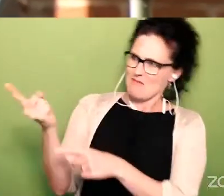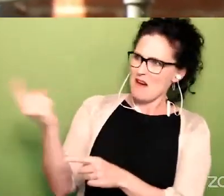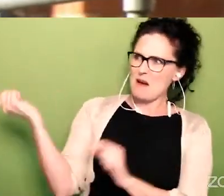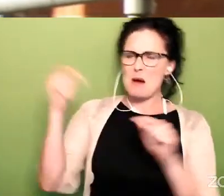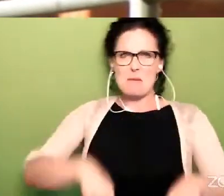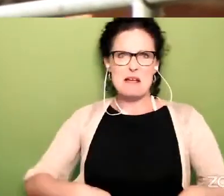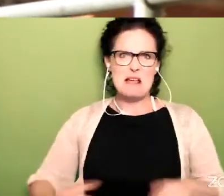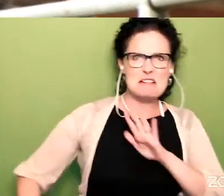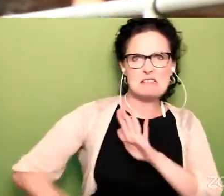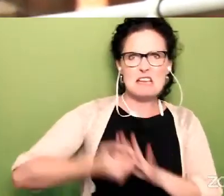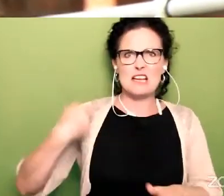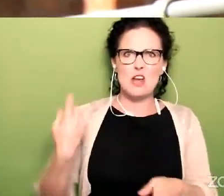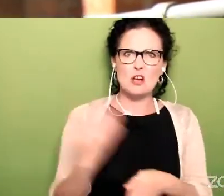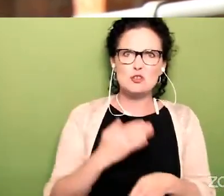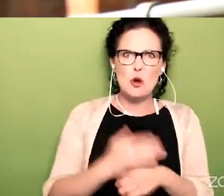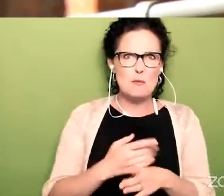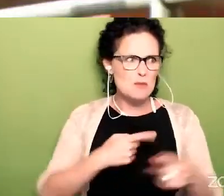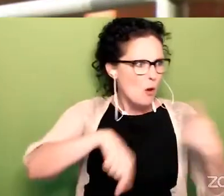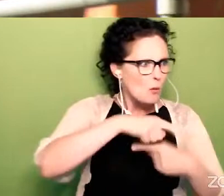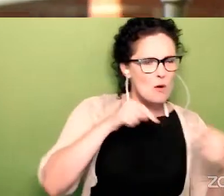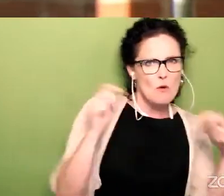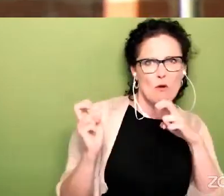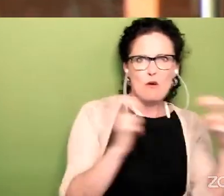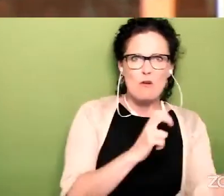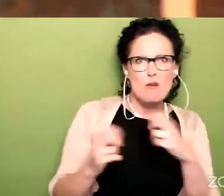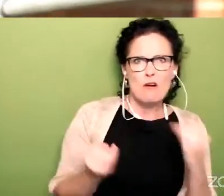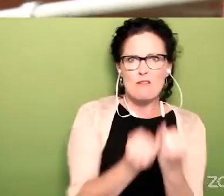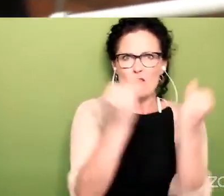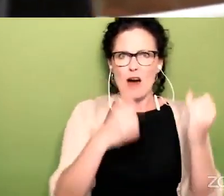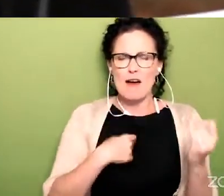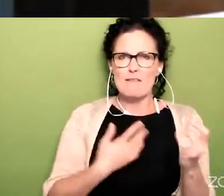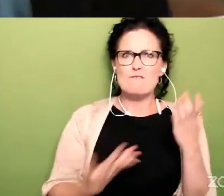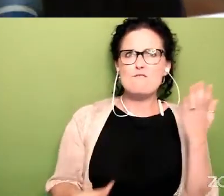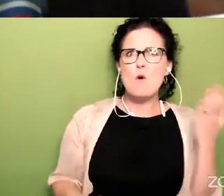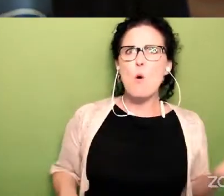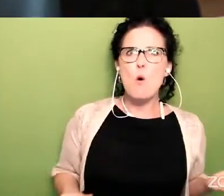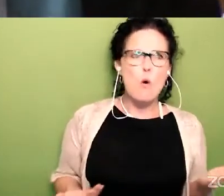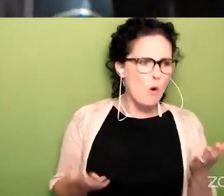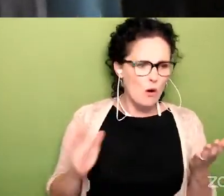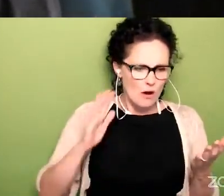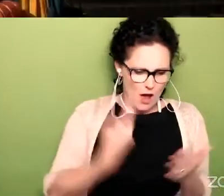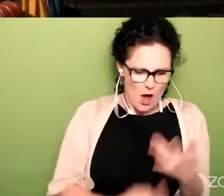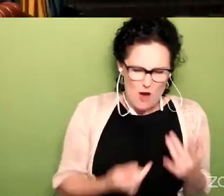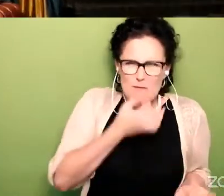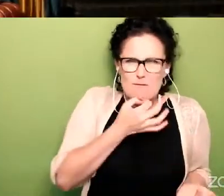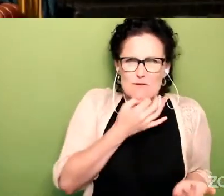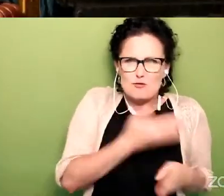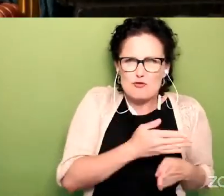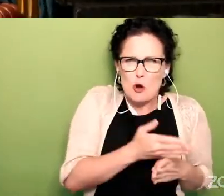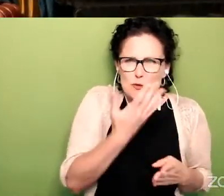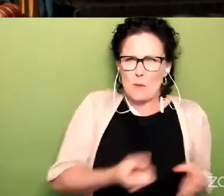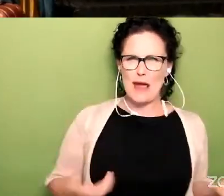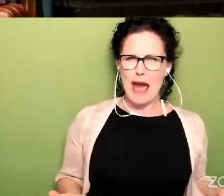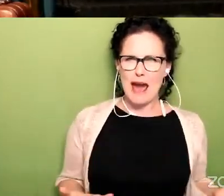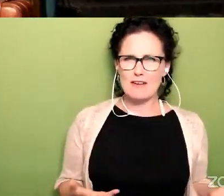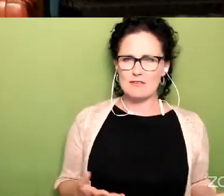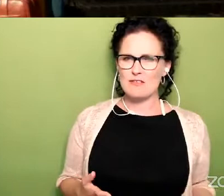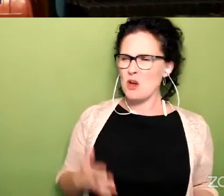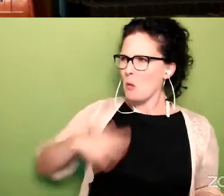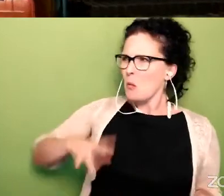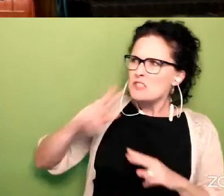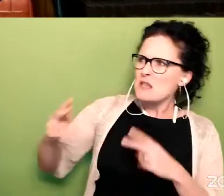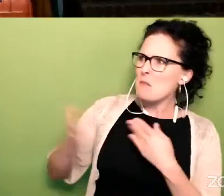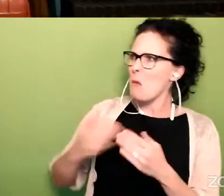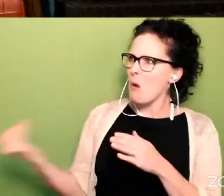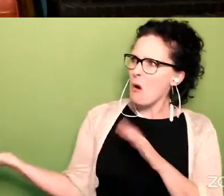We have just come from Heathrow Airport. And before that, we got a very nice bus. Yeah, like I said, I wasn't talking to you. Listen, be respectful of